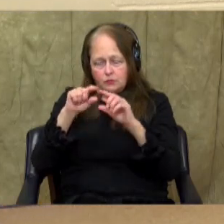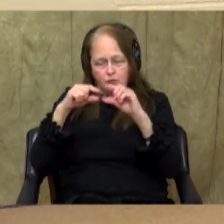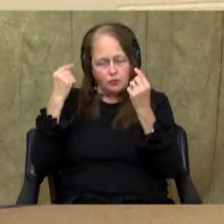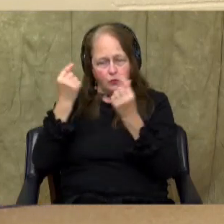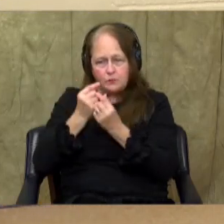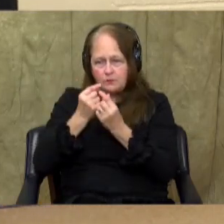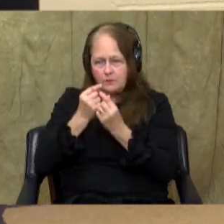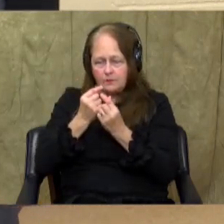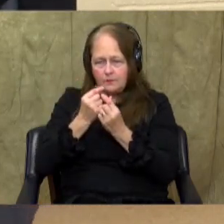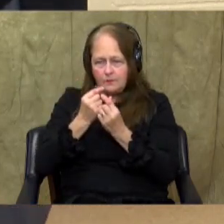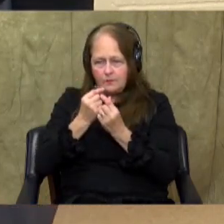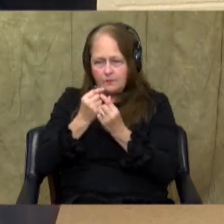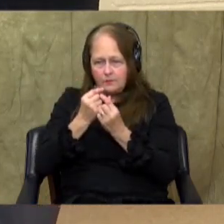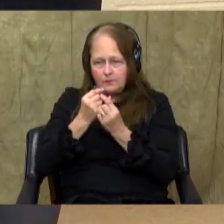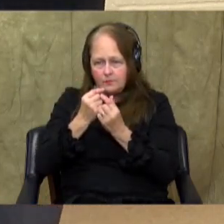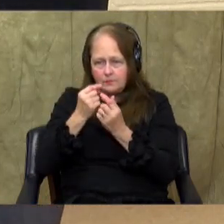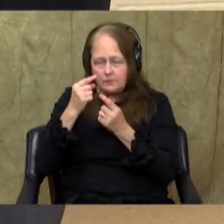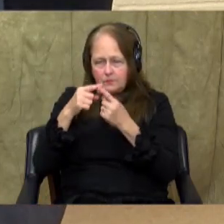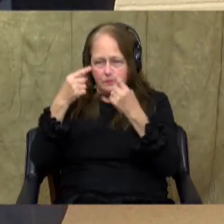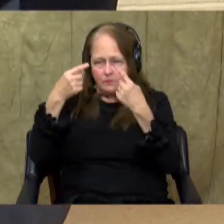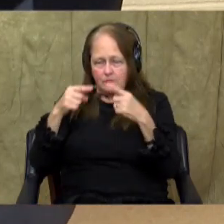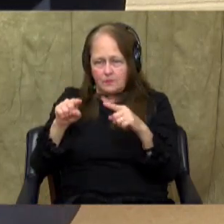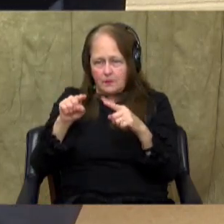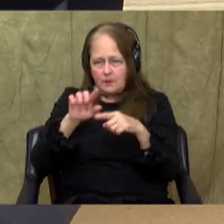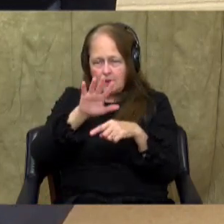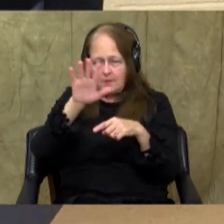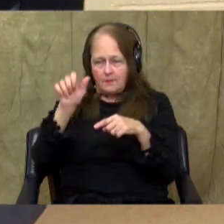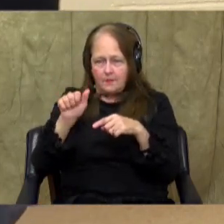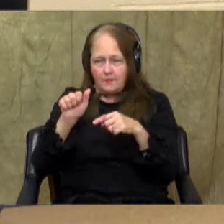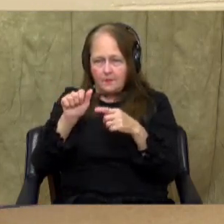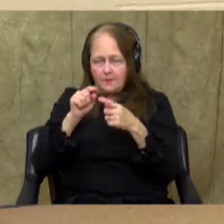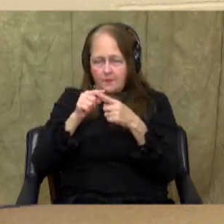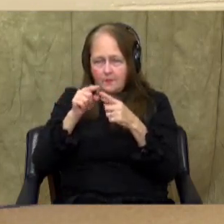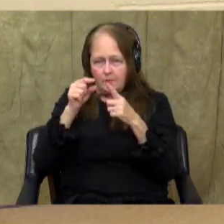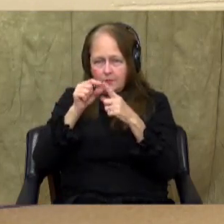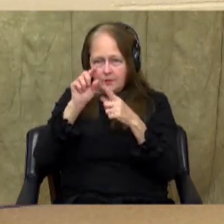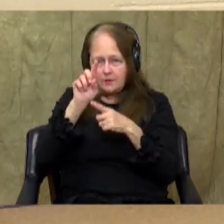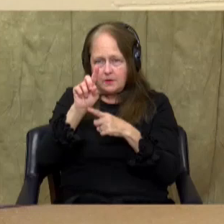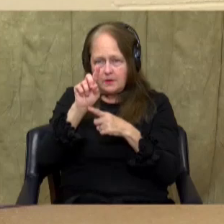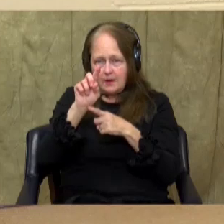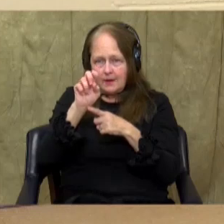Desertification is a big part of what's happening in Africa. This word,